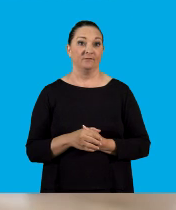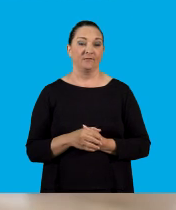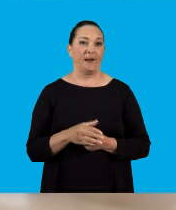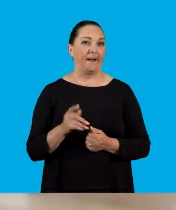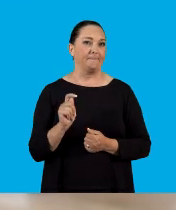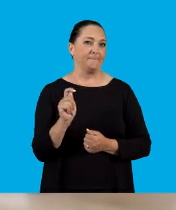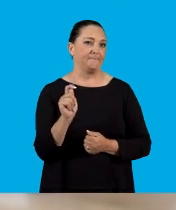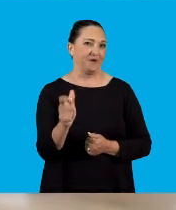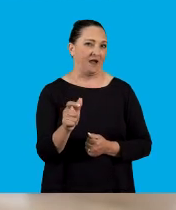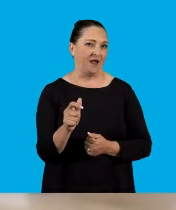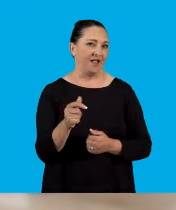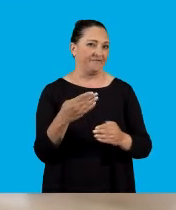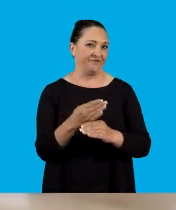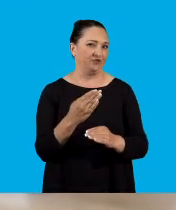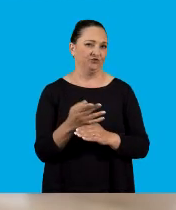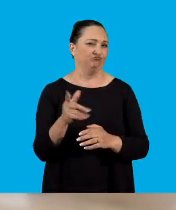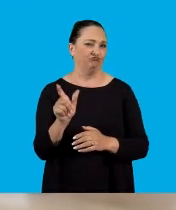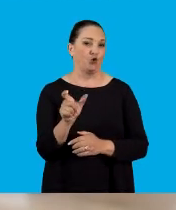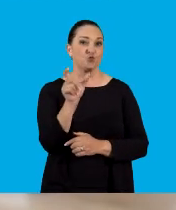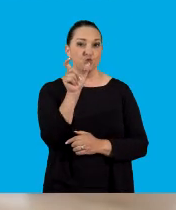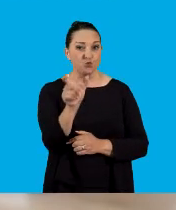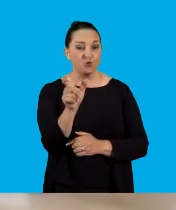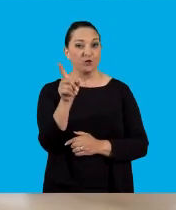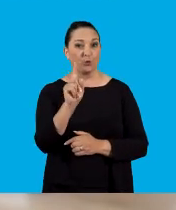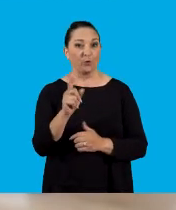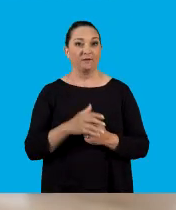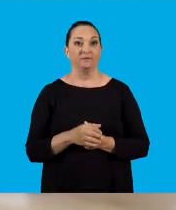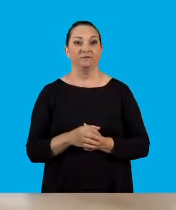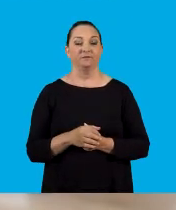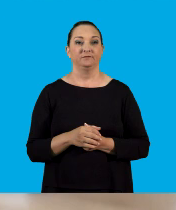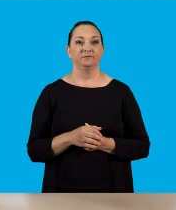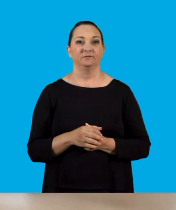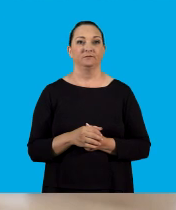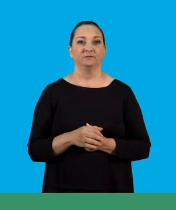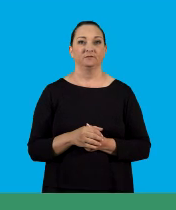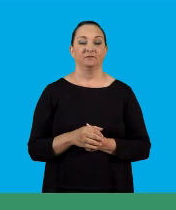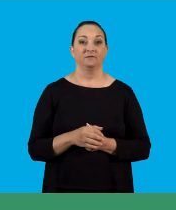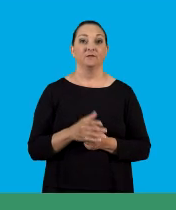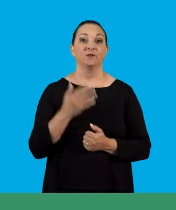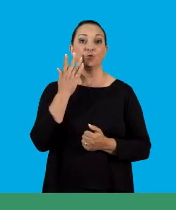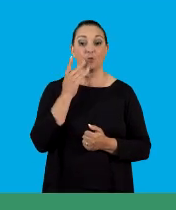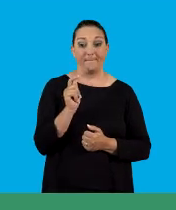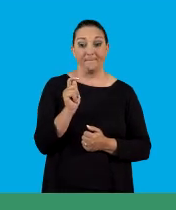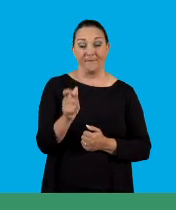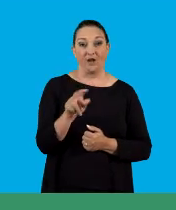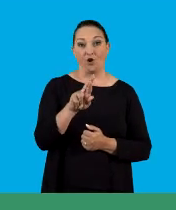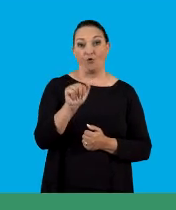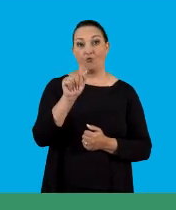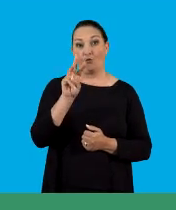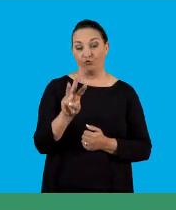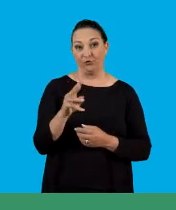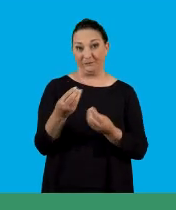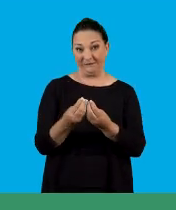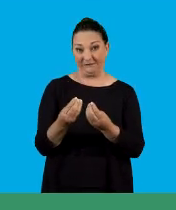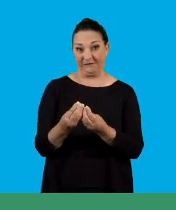the buying function. That will not be considered. So the function that deals with buying raw material from